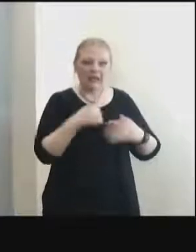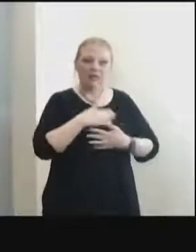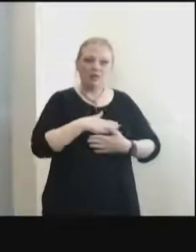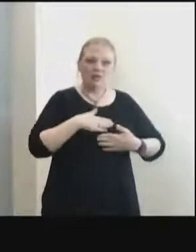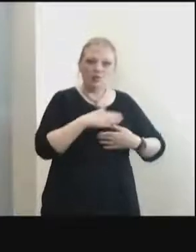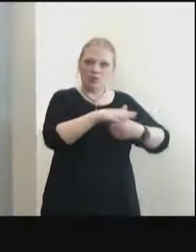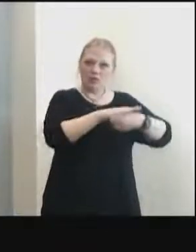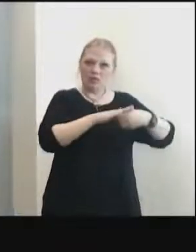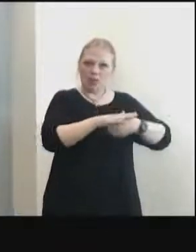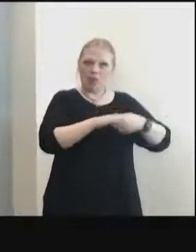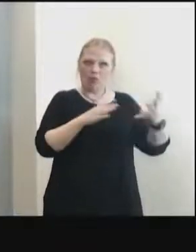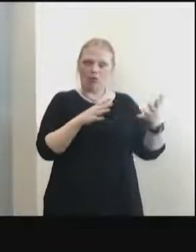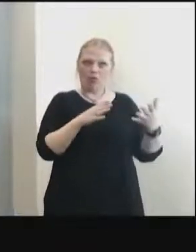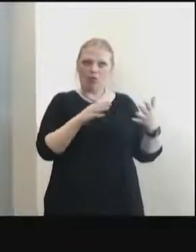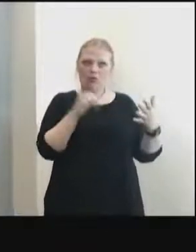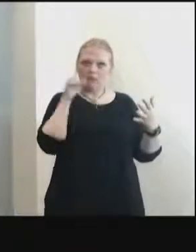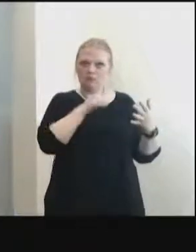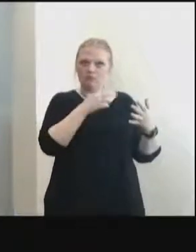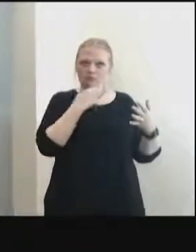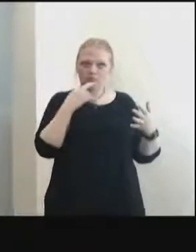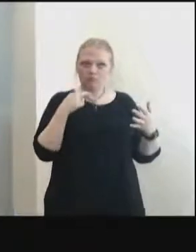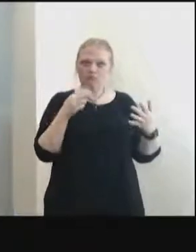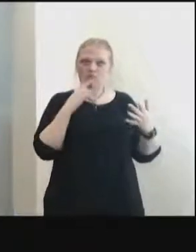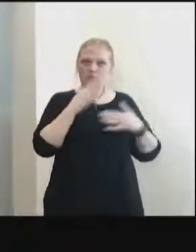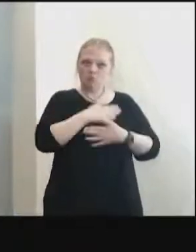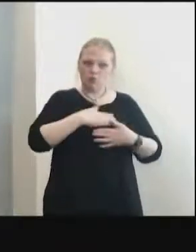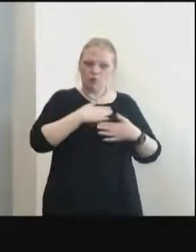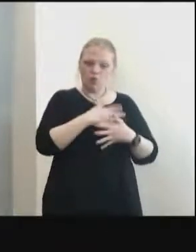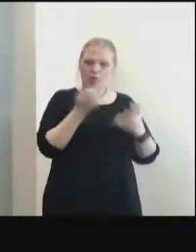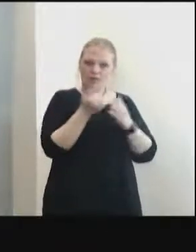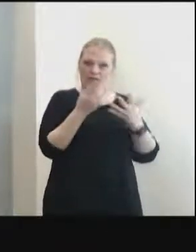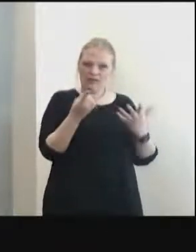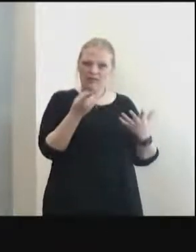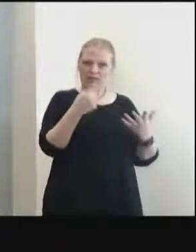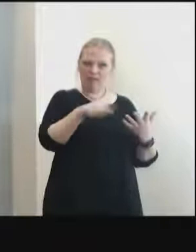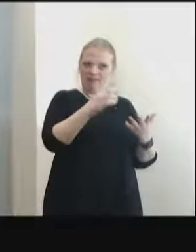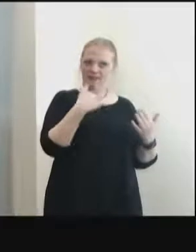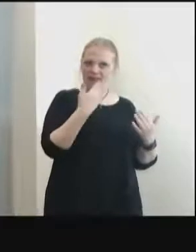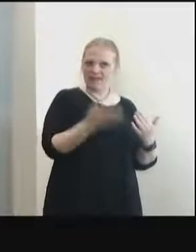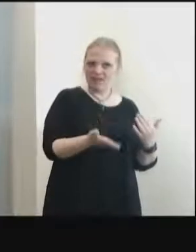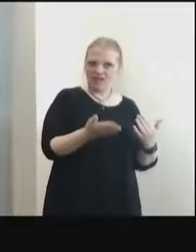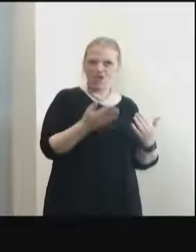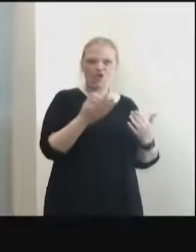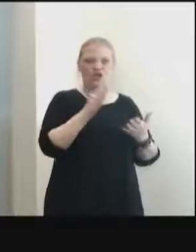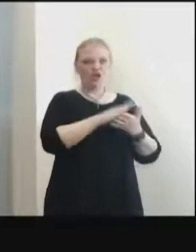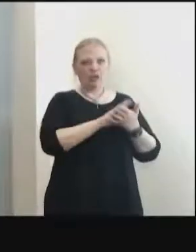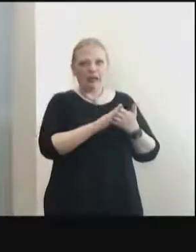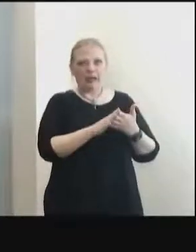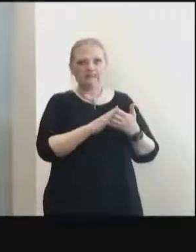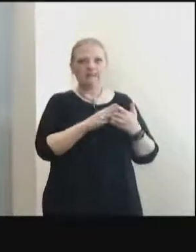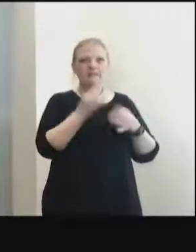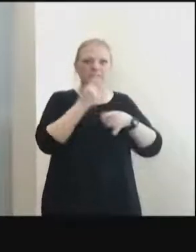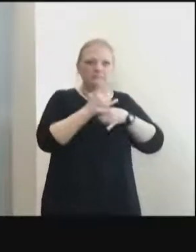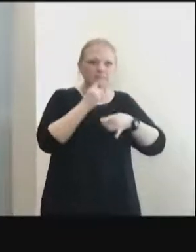brewery, enjoying the fine spirits that they have there, as well as a nice meal. And when it comes to